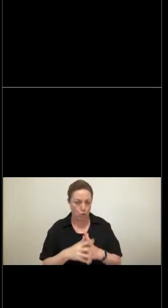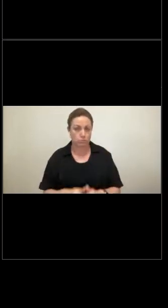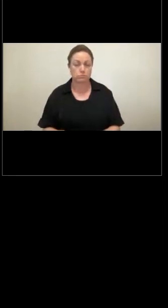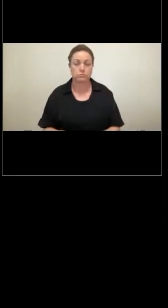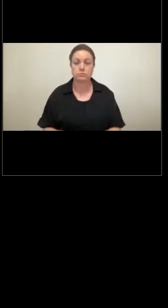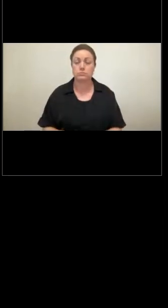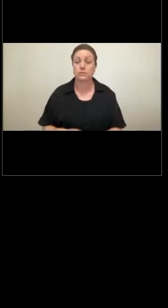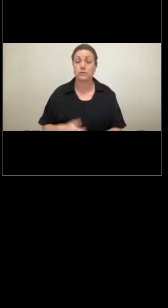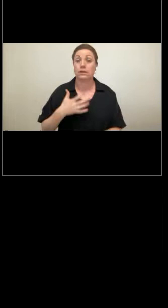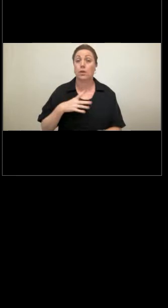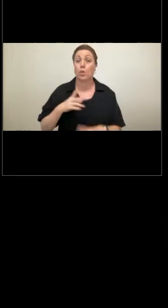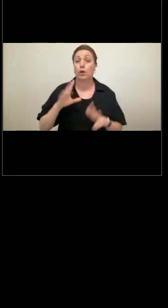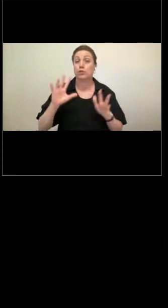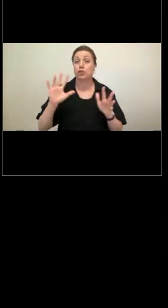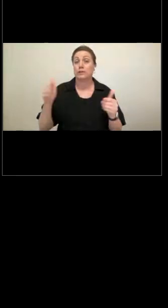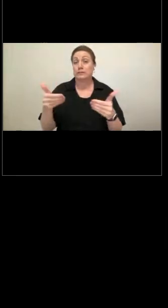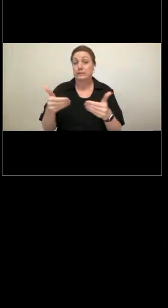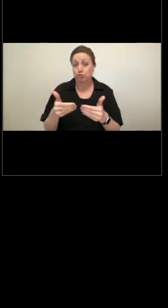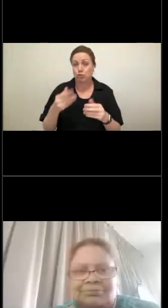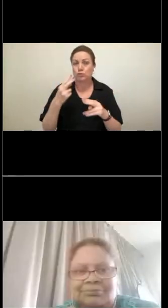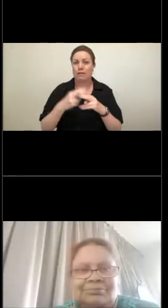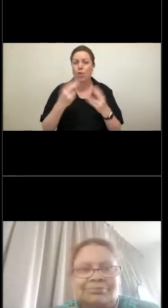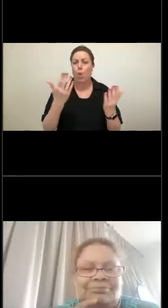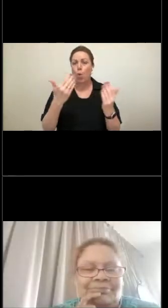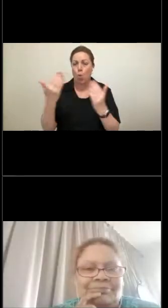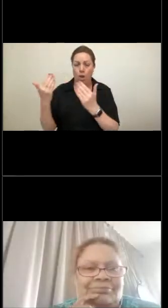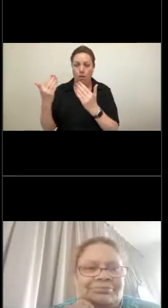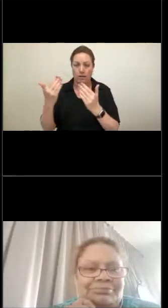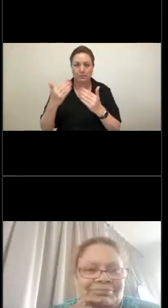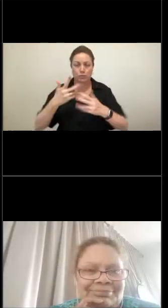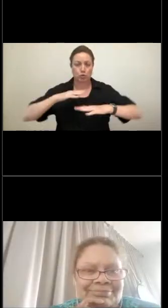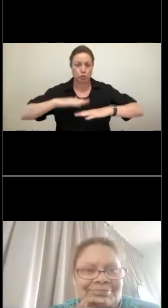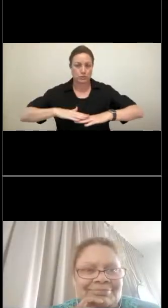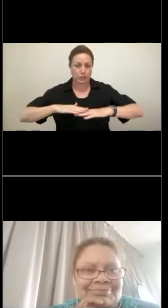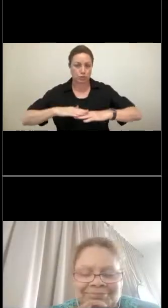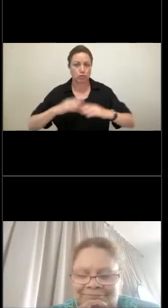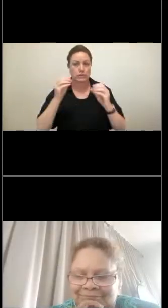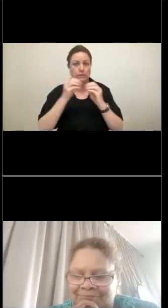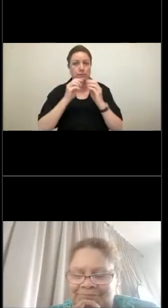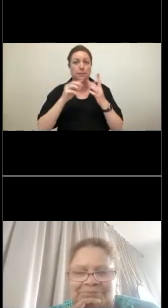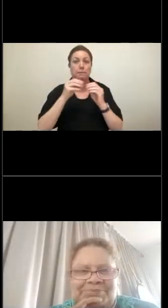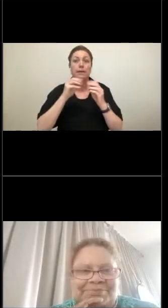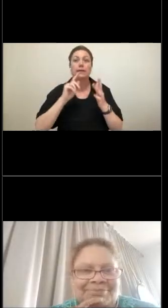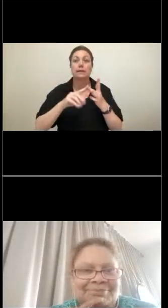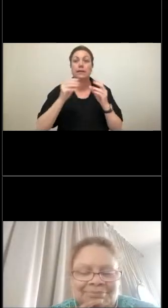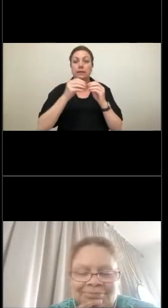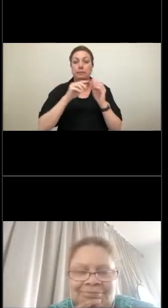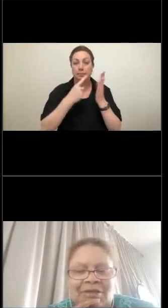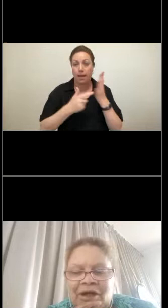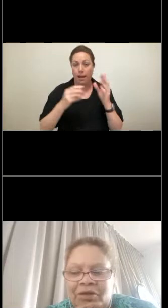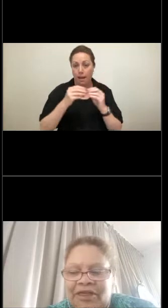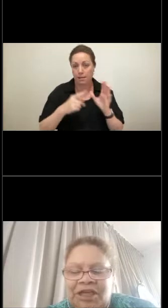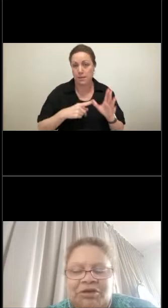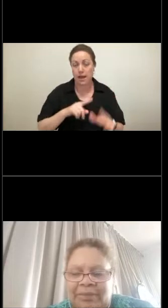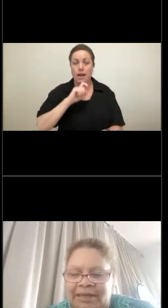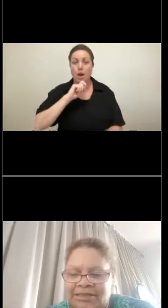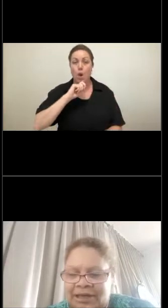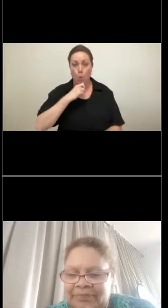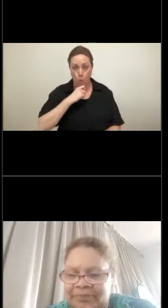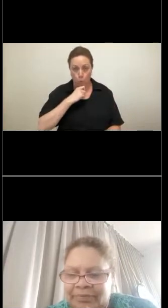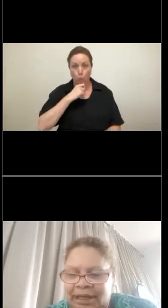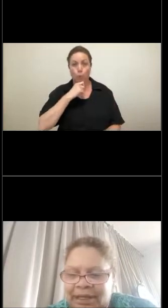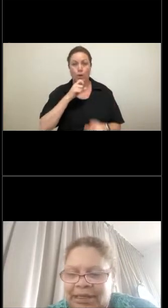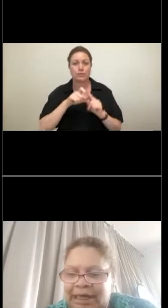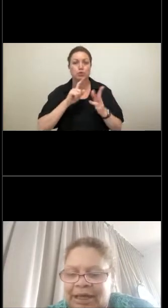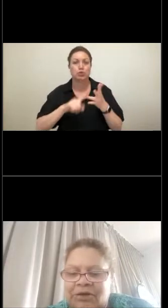to artist and art advisor, Bibi Barber, who will welcome us to today. Well, thank you,